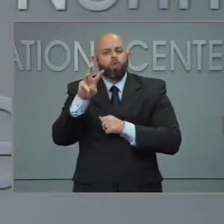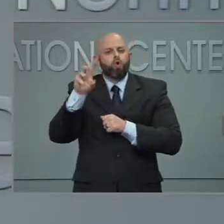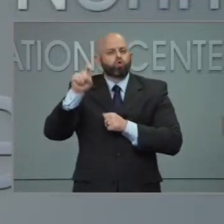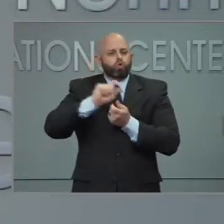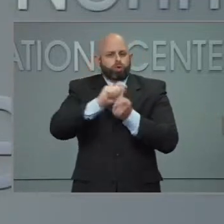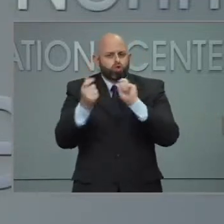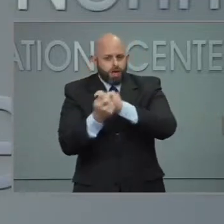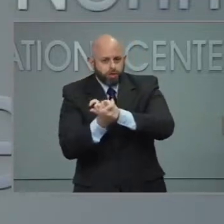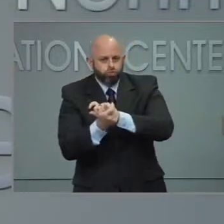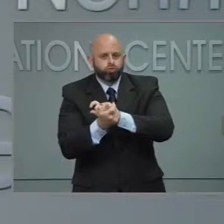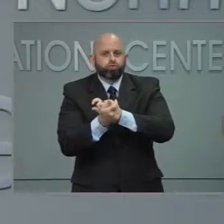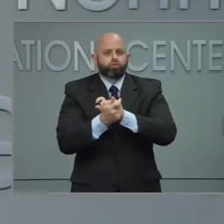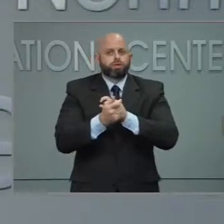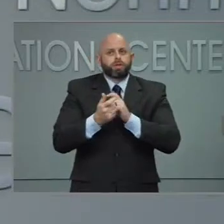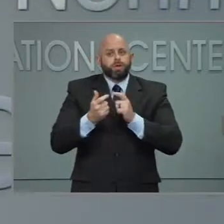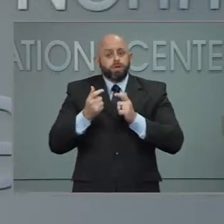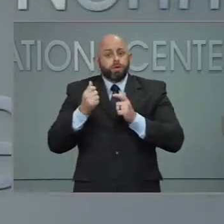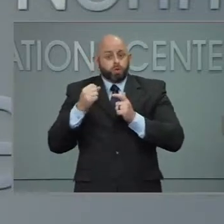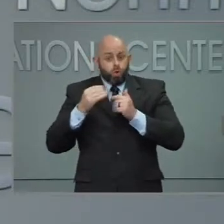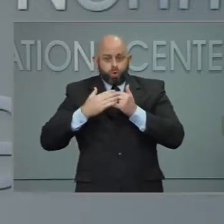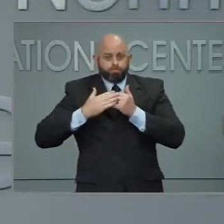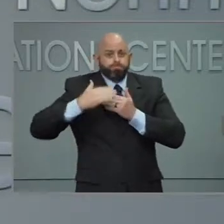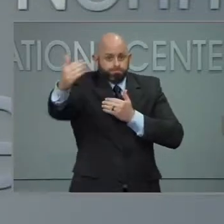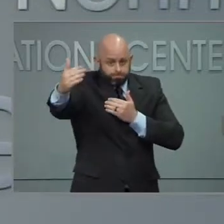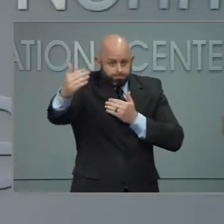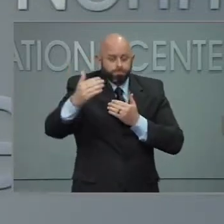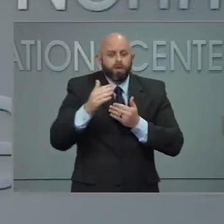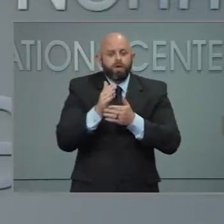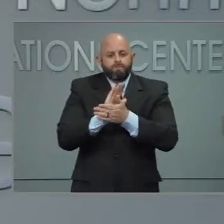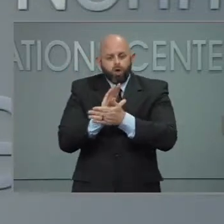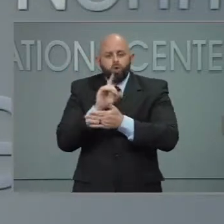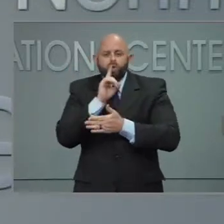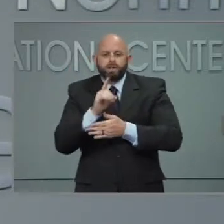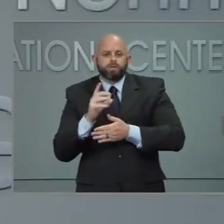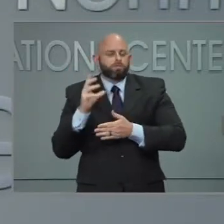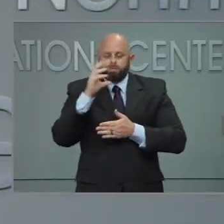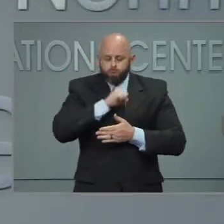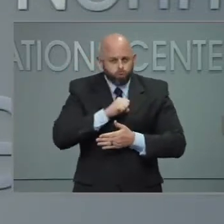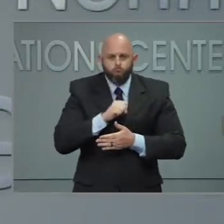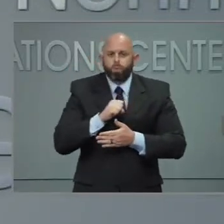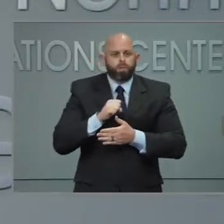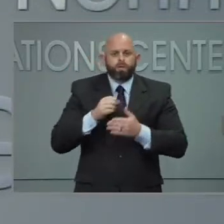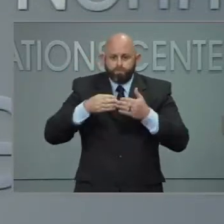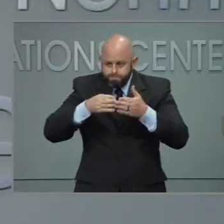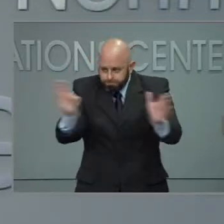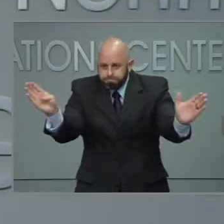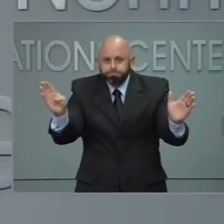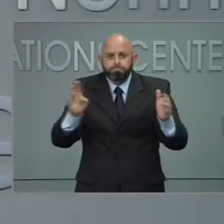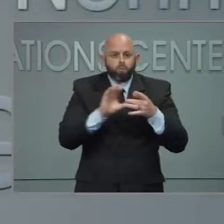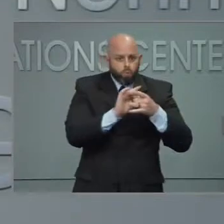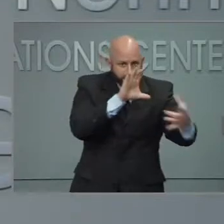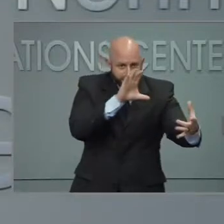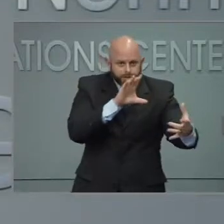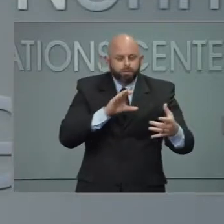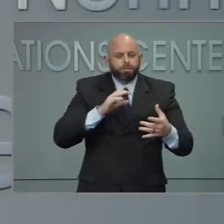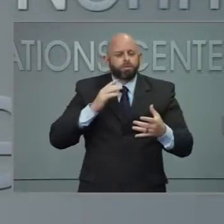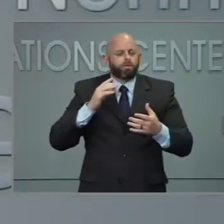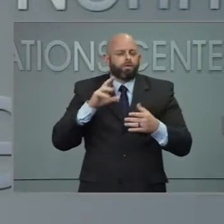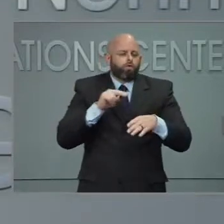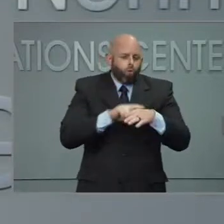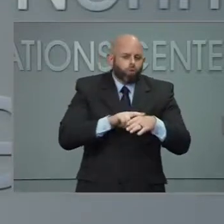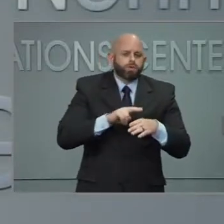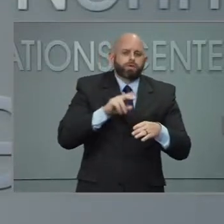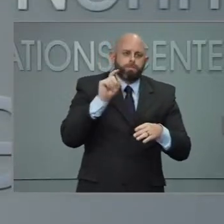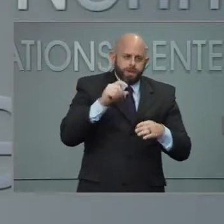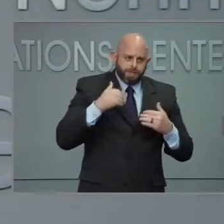that video is presumed to be public. You always need a safety valve for a judge to